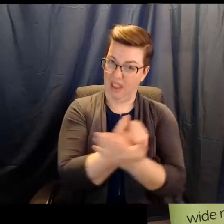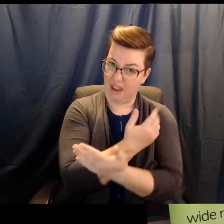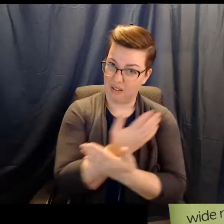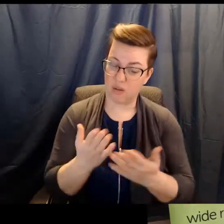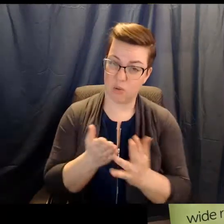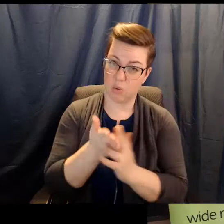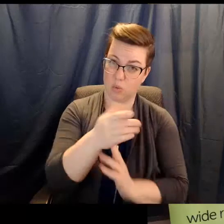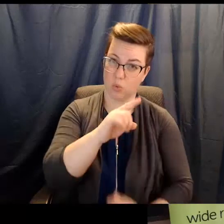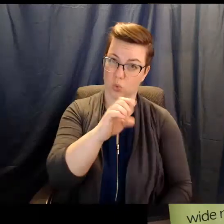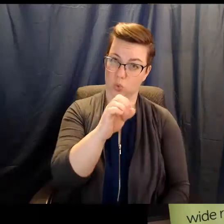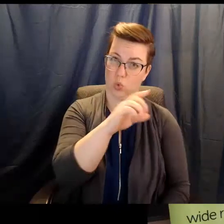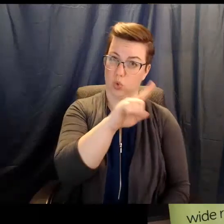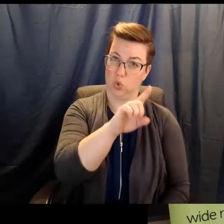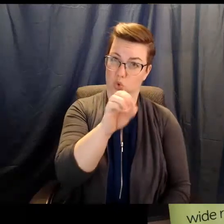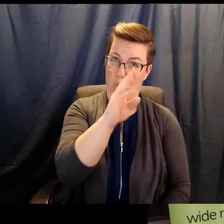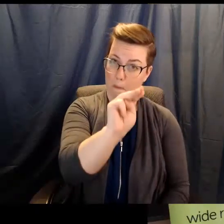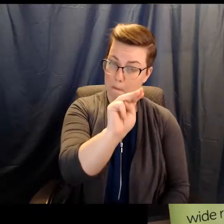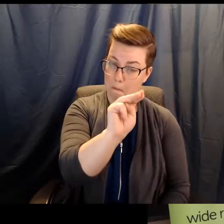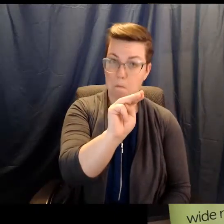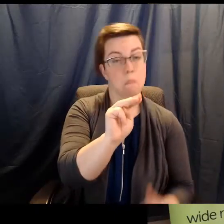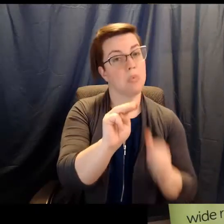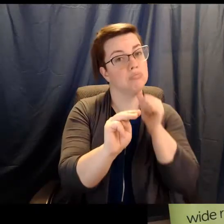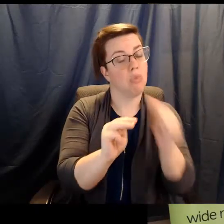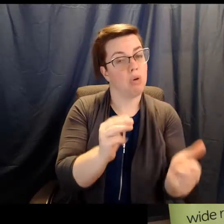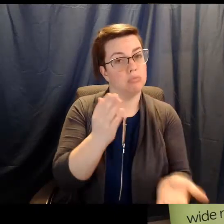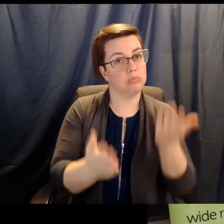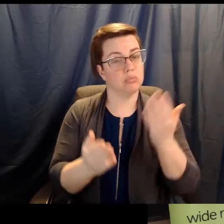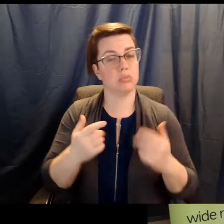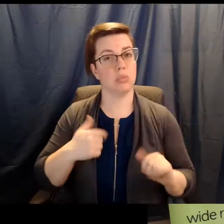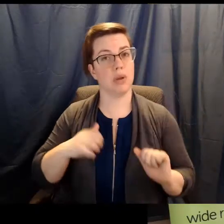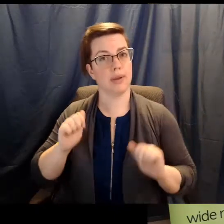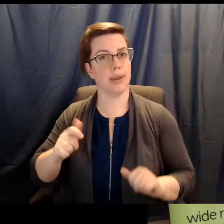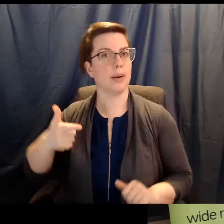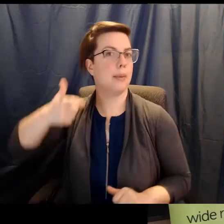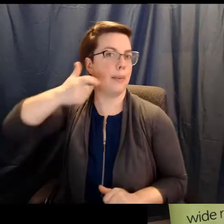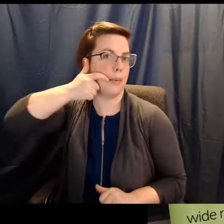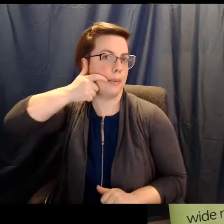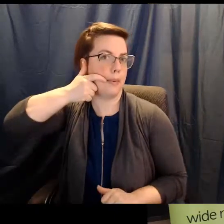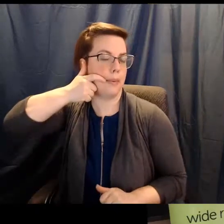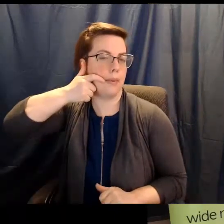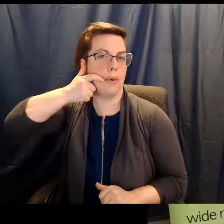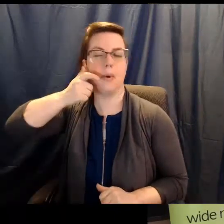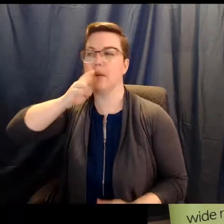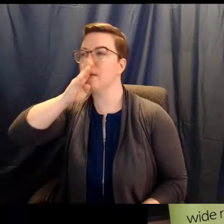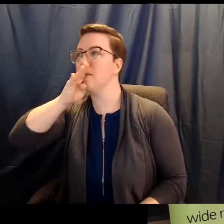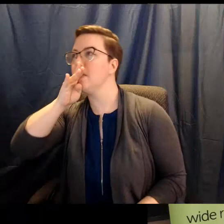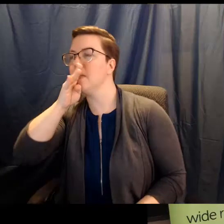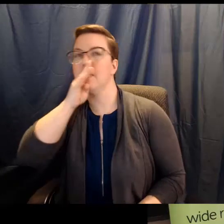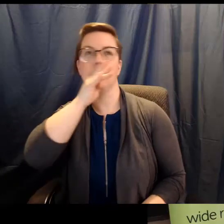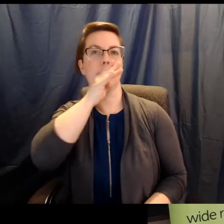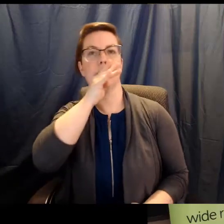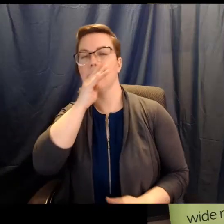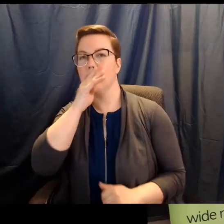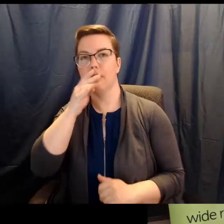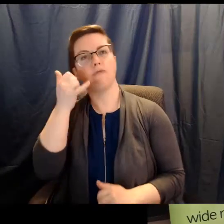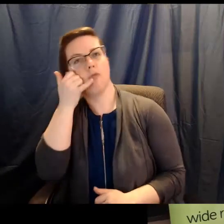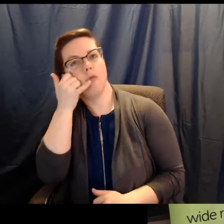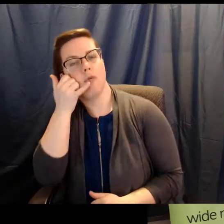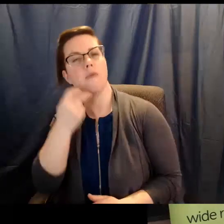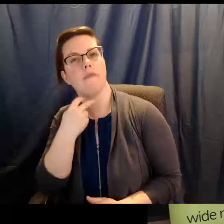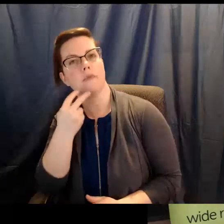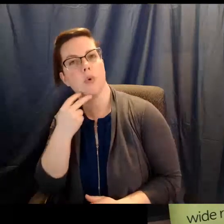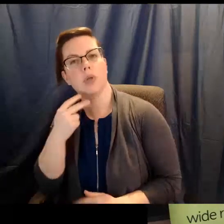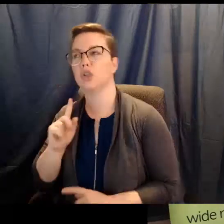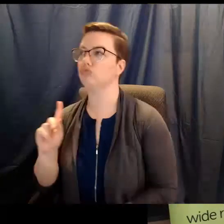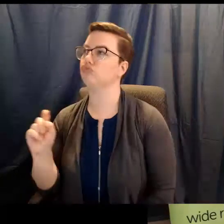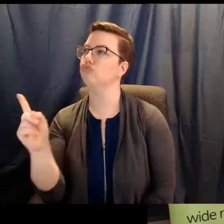your hands-free device and put the headphones in your ear, and could you walk around while you're on the phone with somebody? Do you have to be on Zoom all the time? Zoom's a